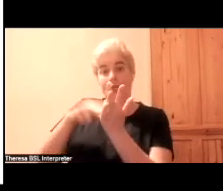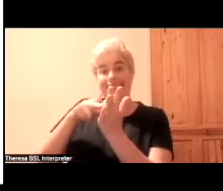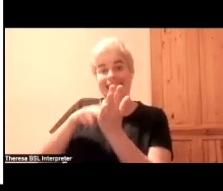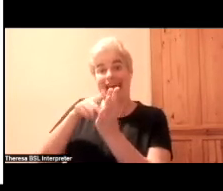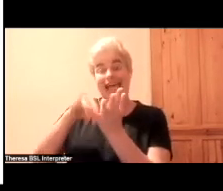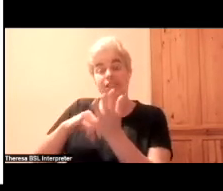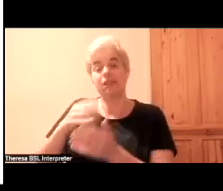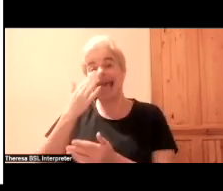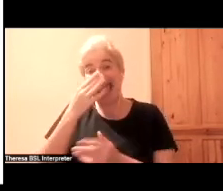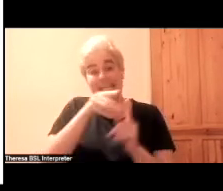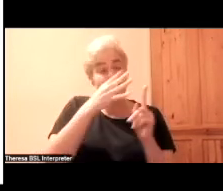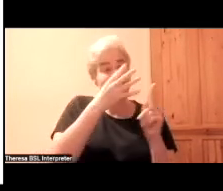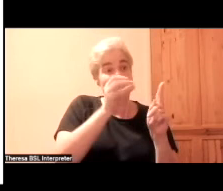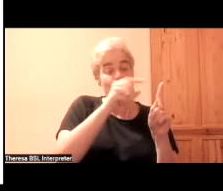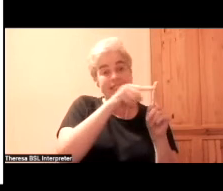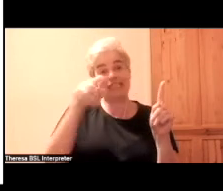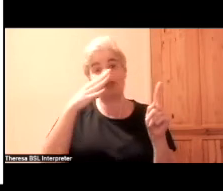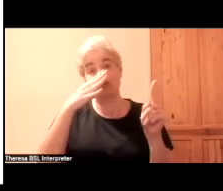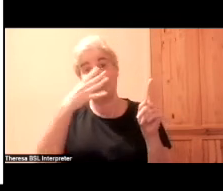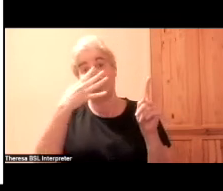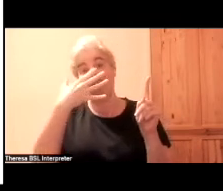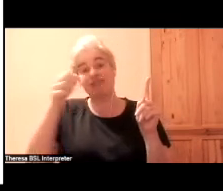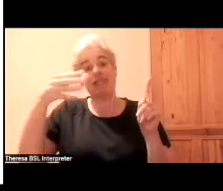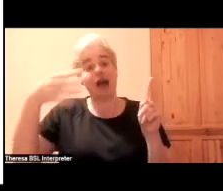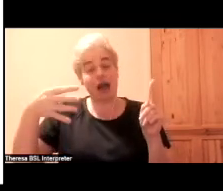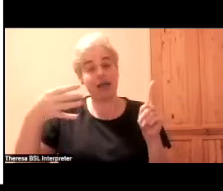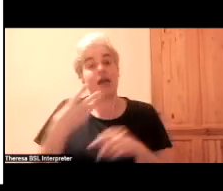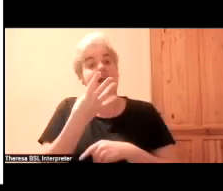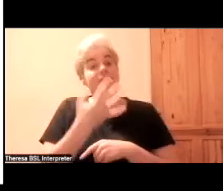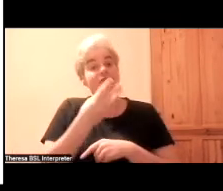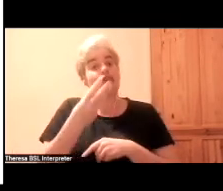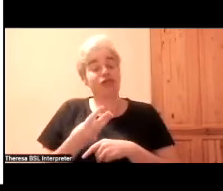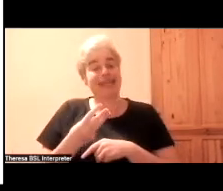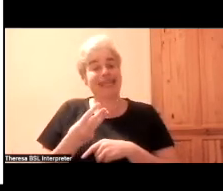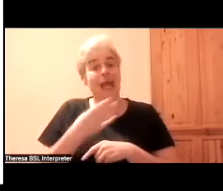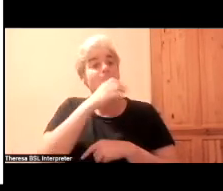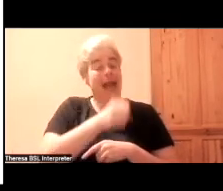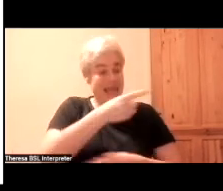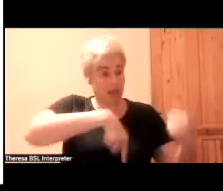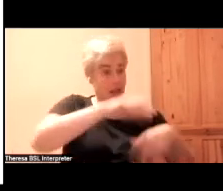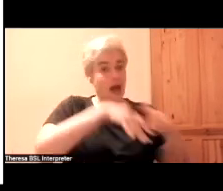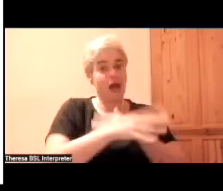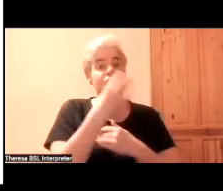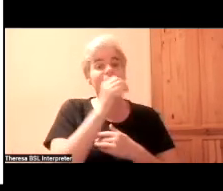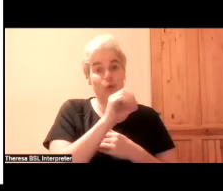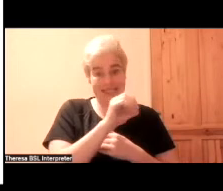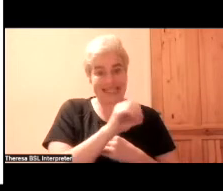aged between 40 and 59, while 53% of male ordinands were under